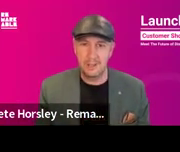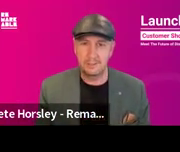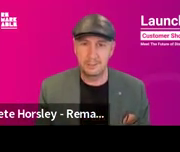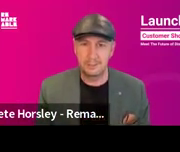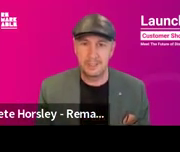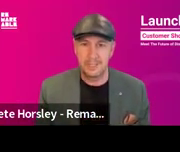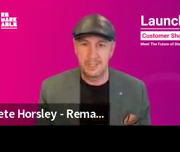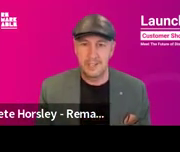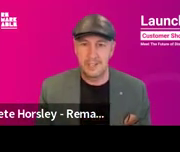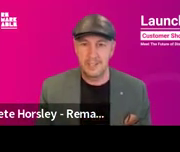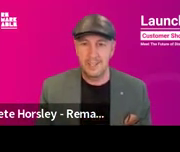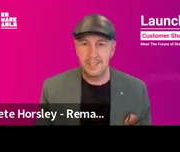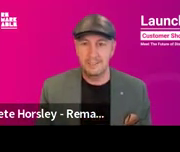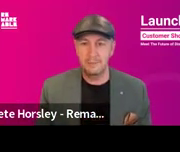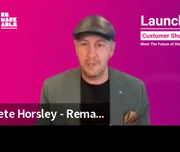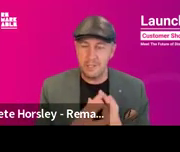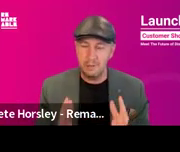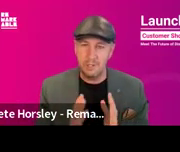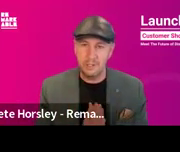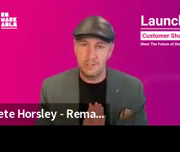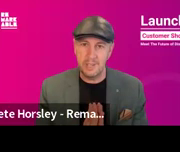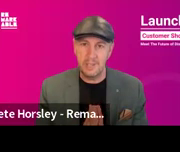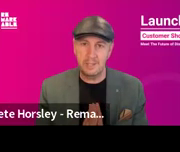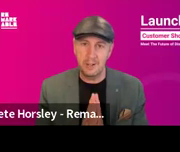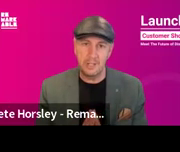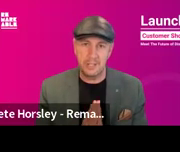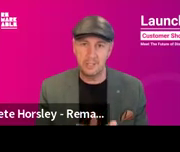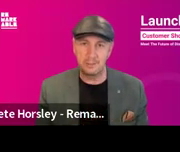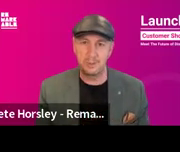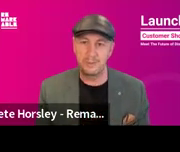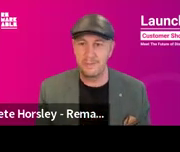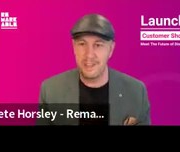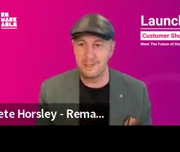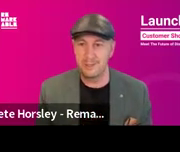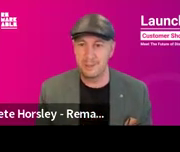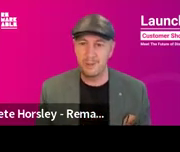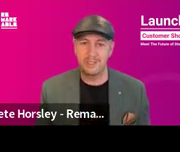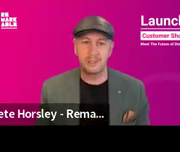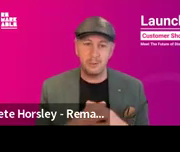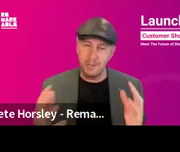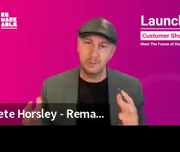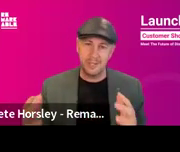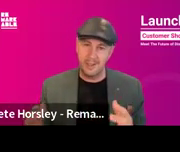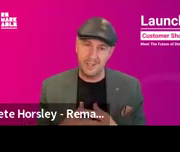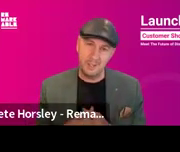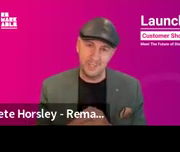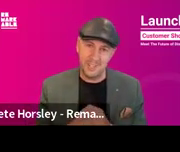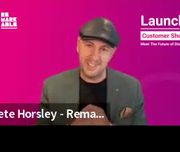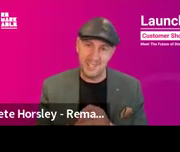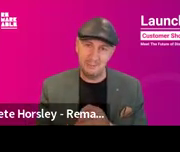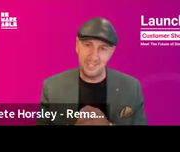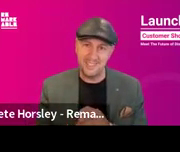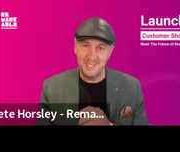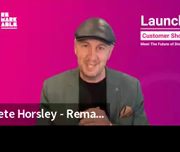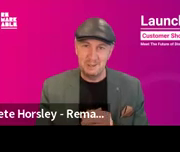good afternoon. And firstly, I want to say congratulations to all of the founders who have worked incredibly hard over the